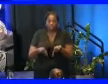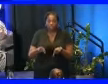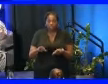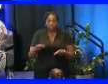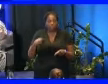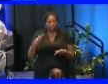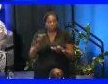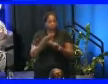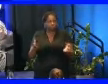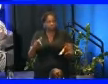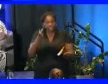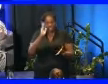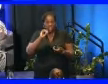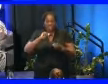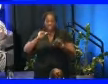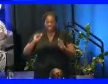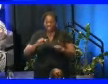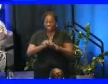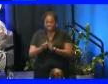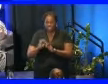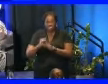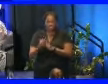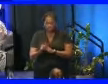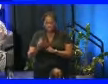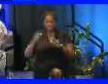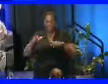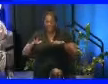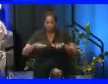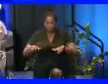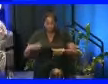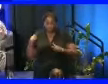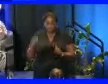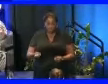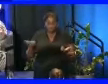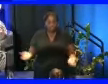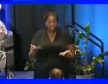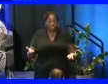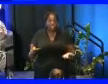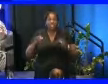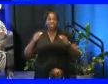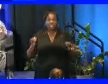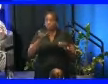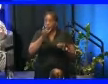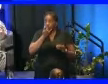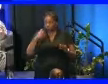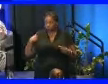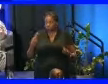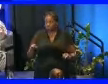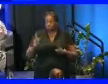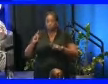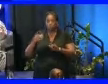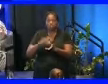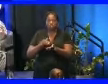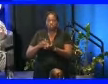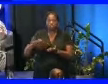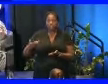here to tell you that God can turn a trash can into gold. I'm walking. I drove here. And there's nothing wrong other than me going to the doctors.